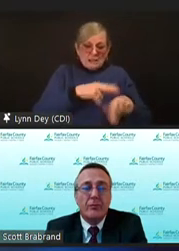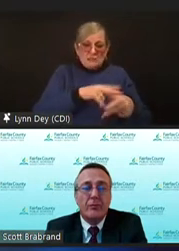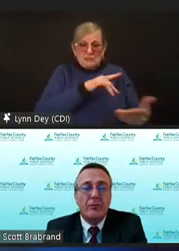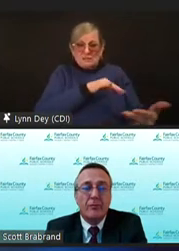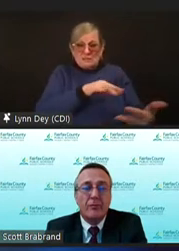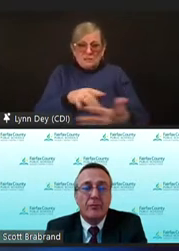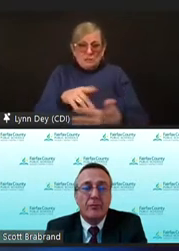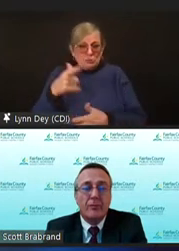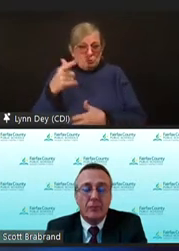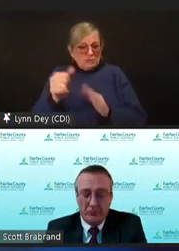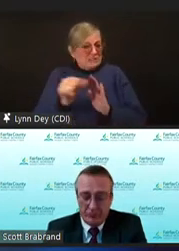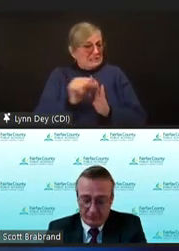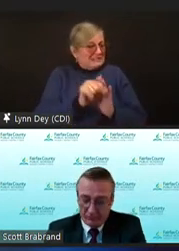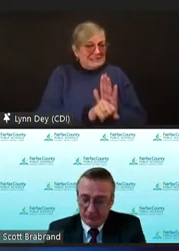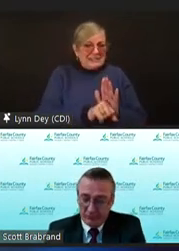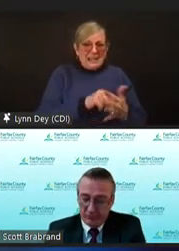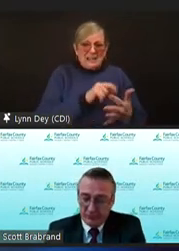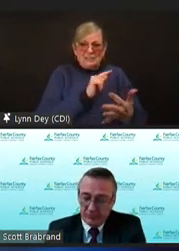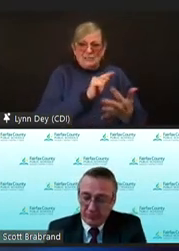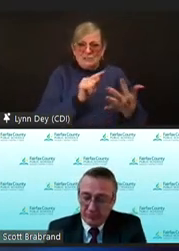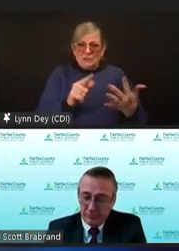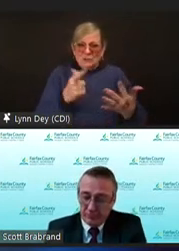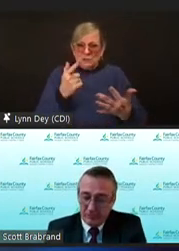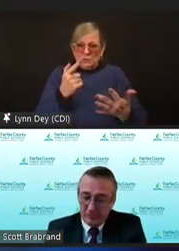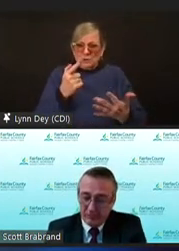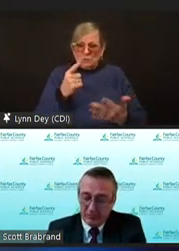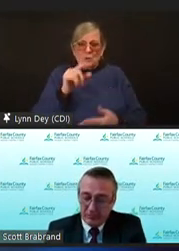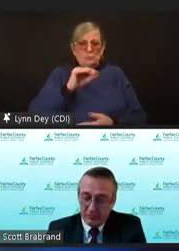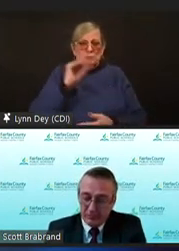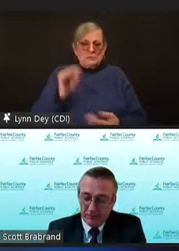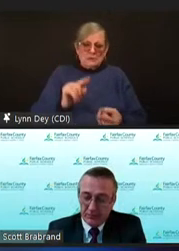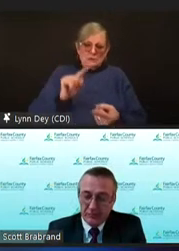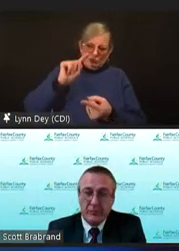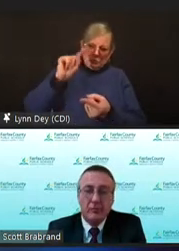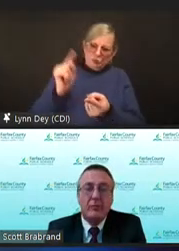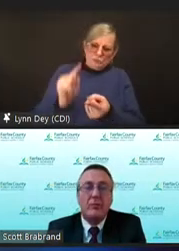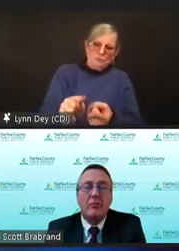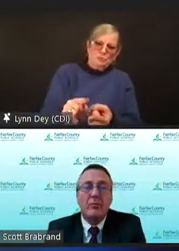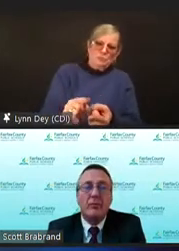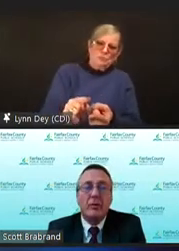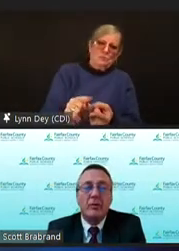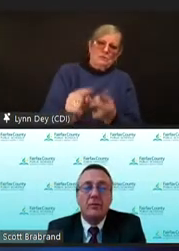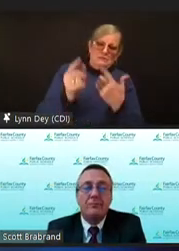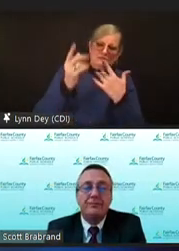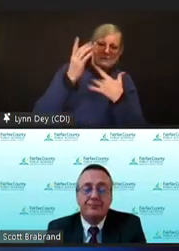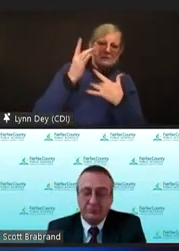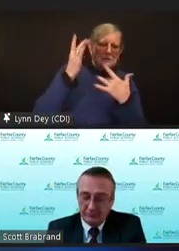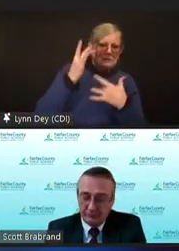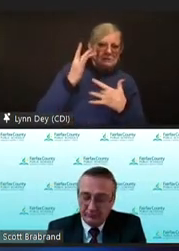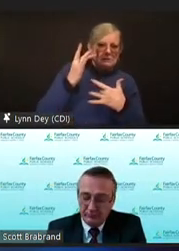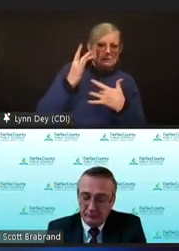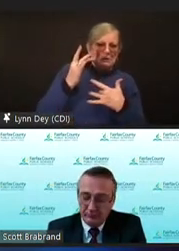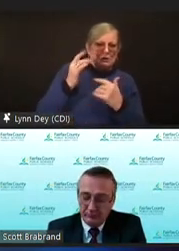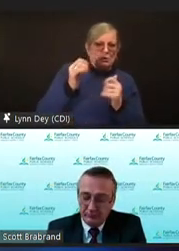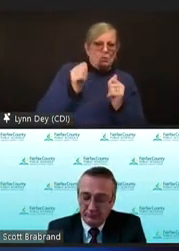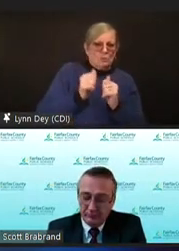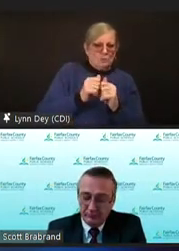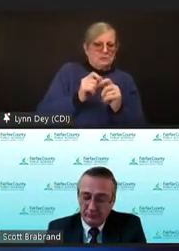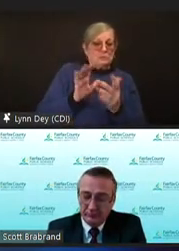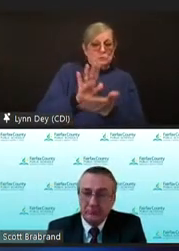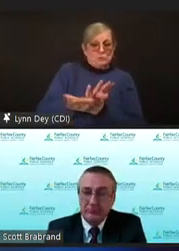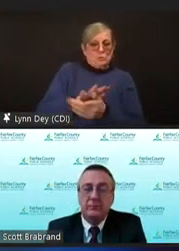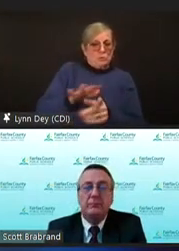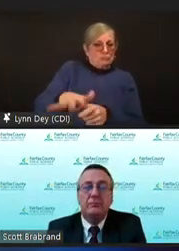a 21% decrease in disease in districts where masks were